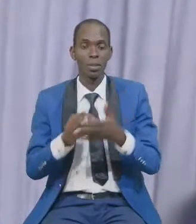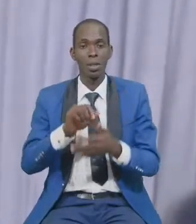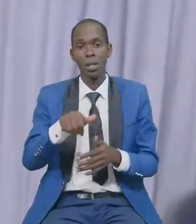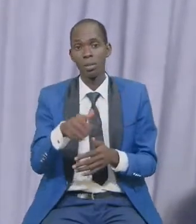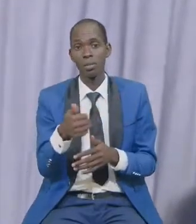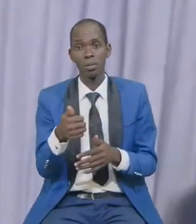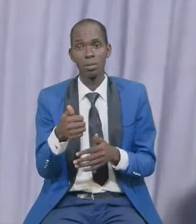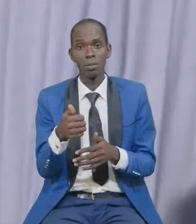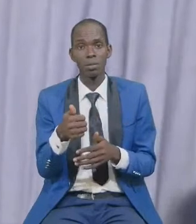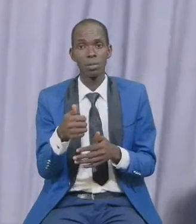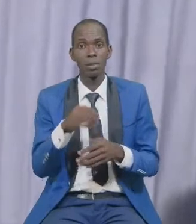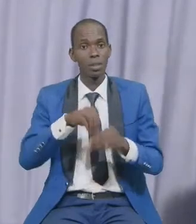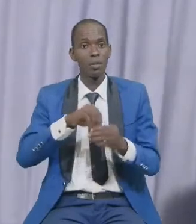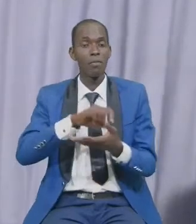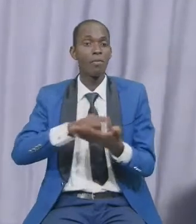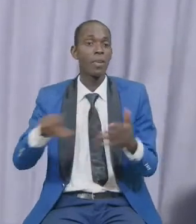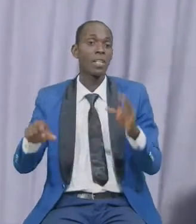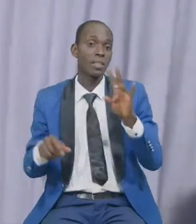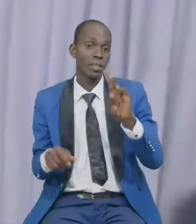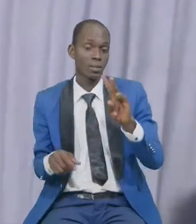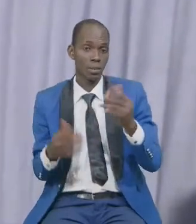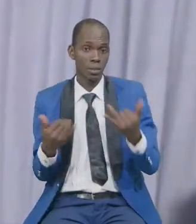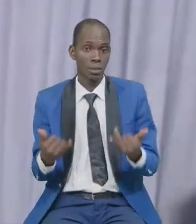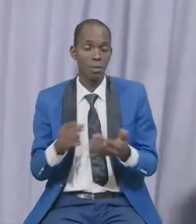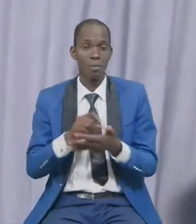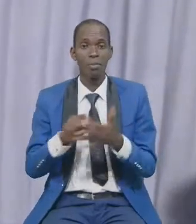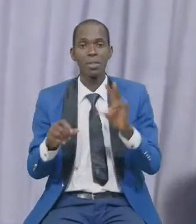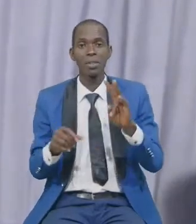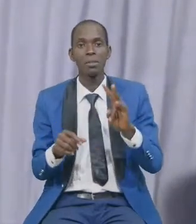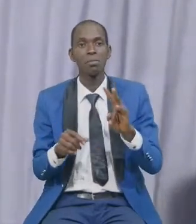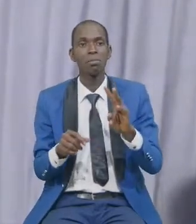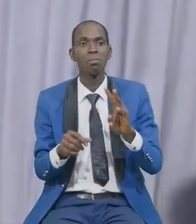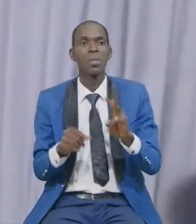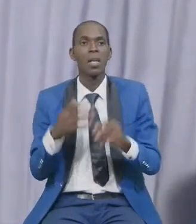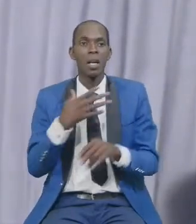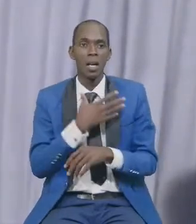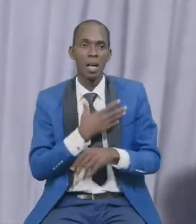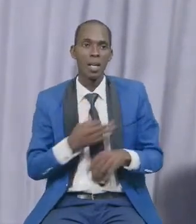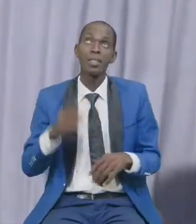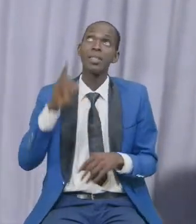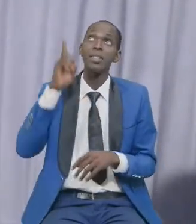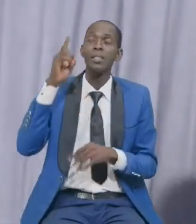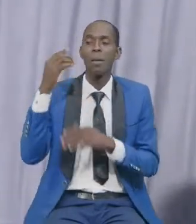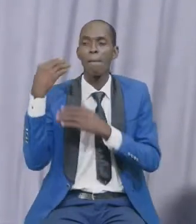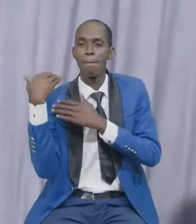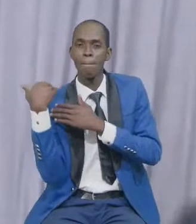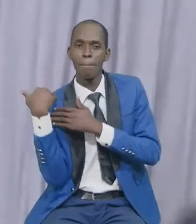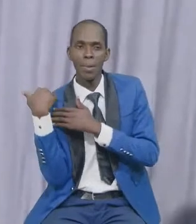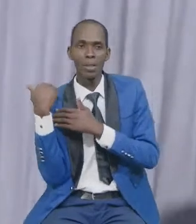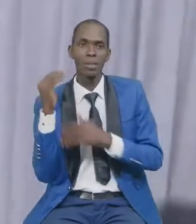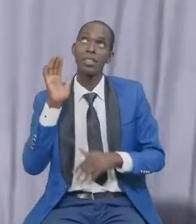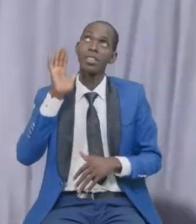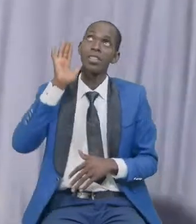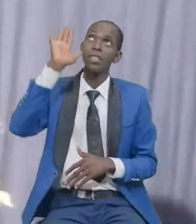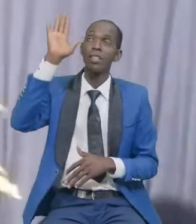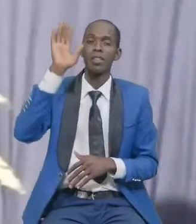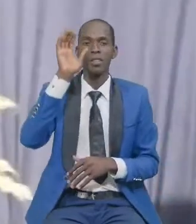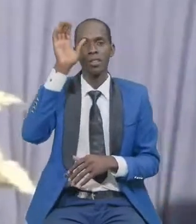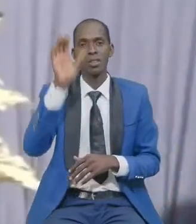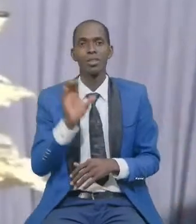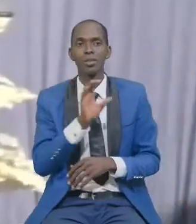he bearing his cross went forth. And he